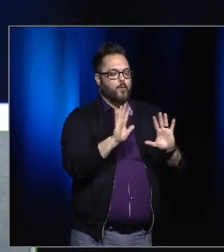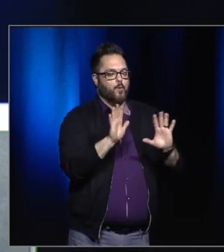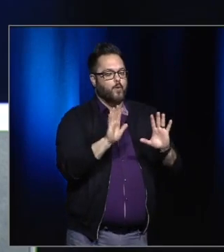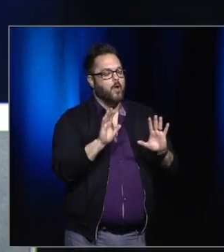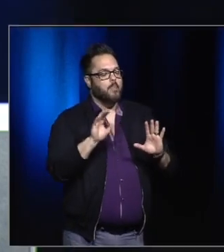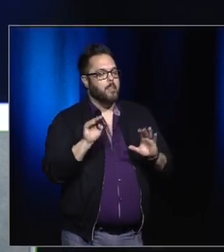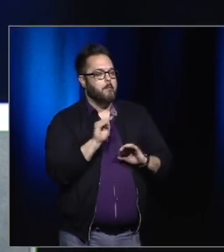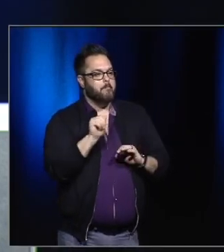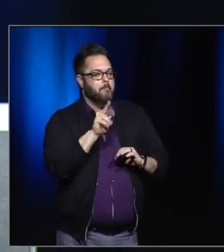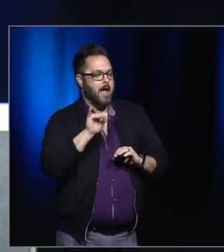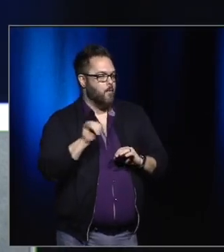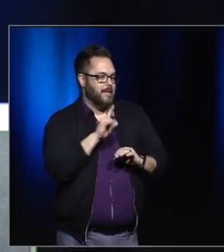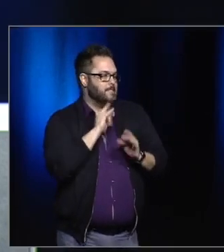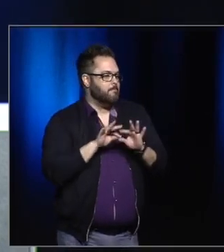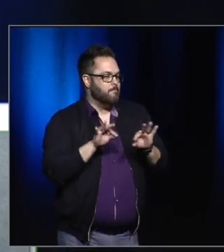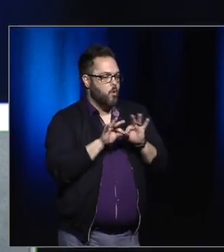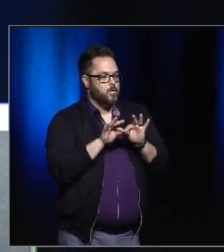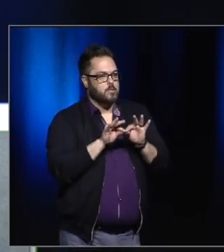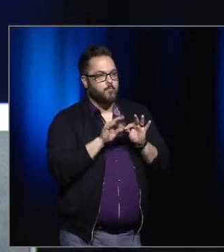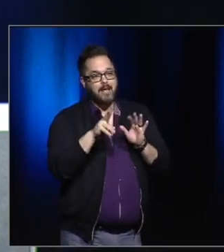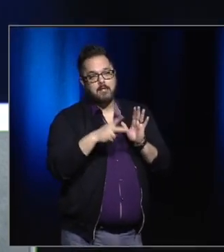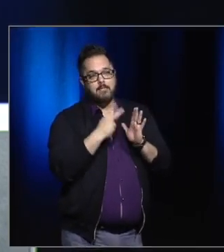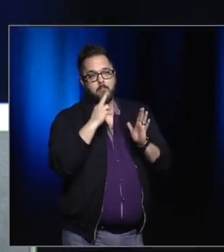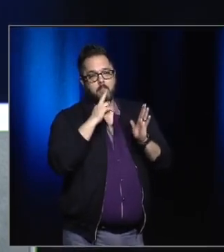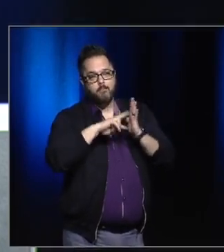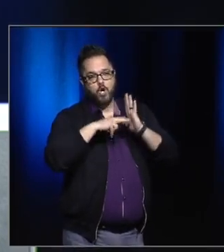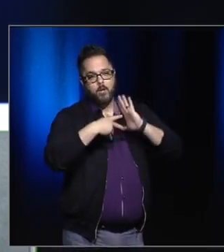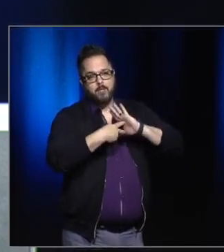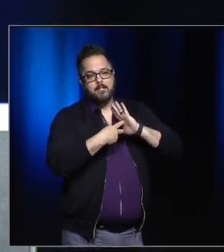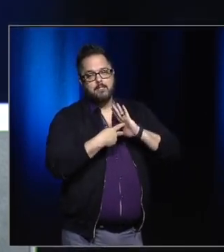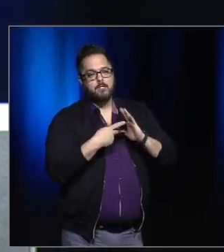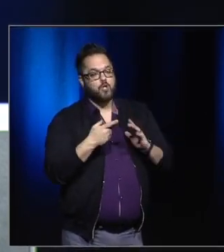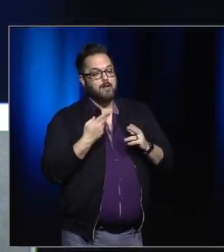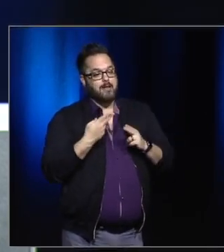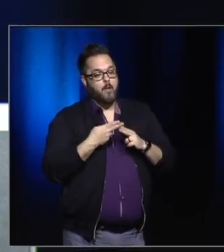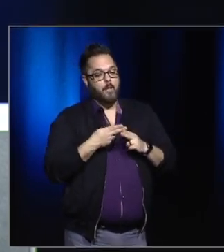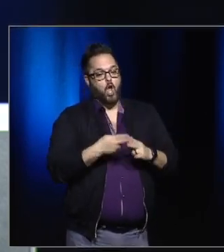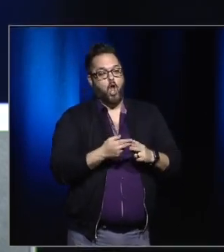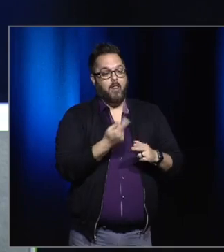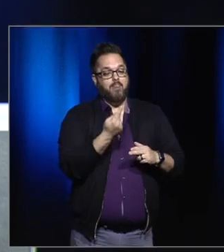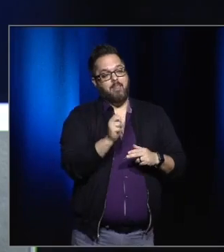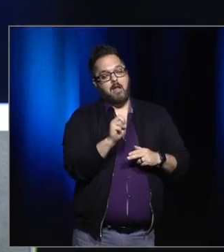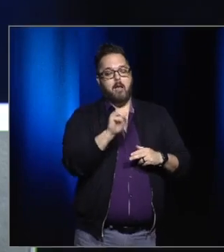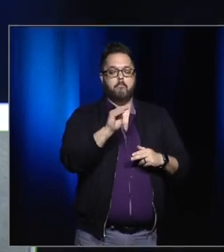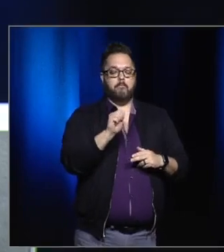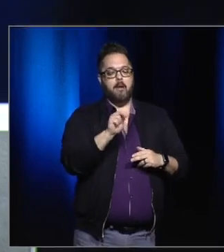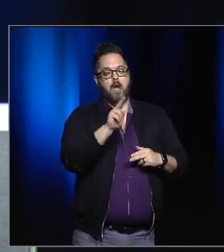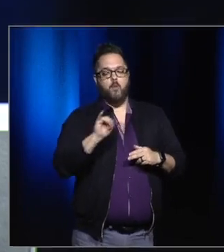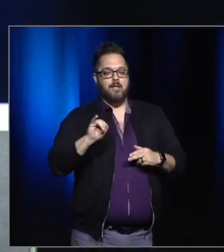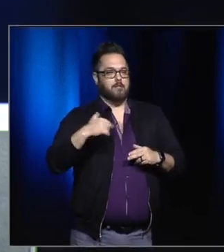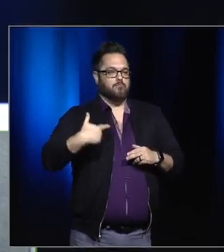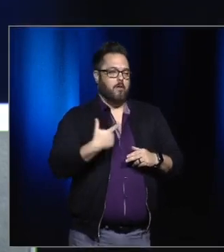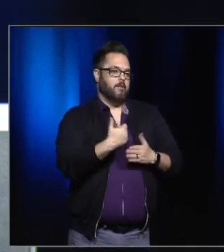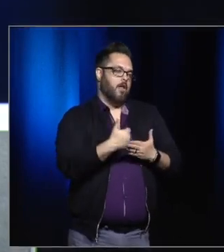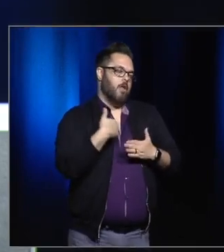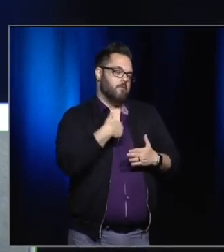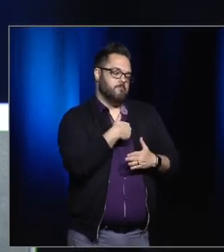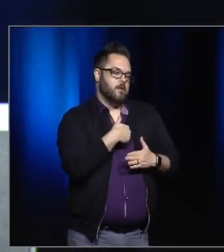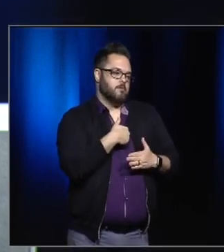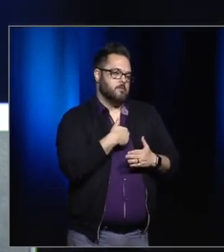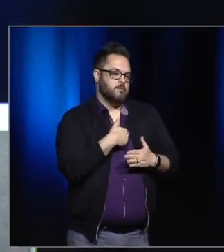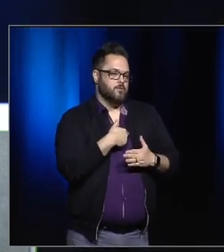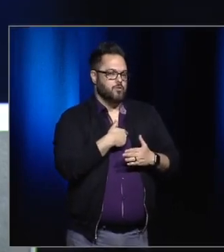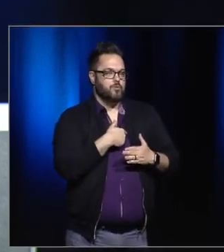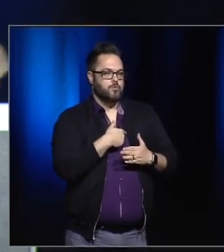different. But yeah, it had a double purpose, and by being called the Māui dolphin, that really helped.